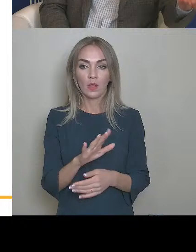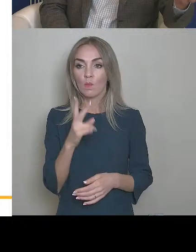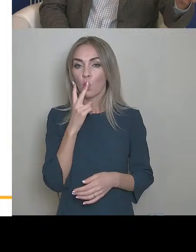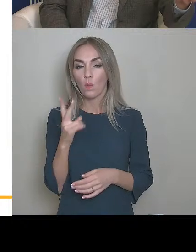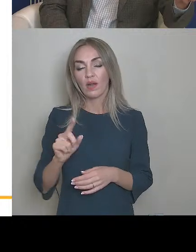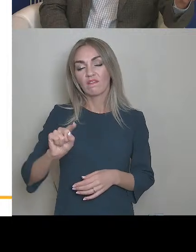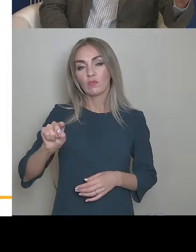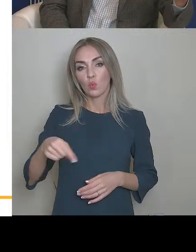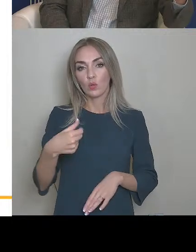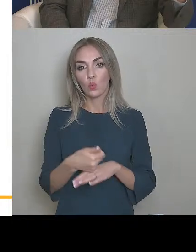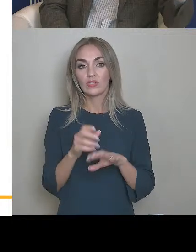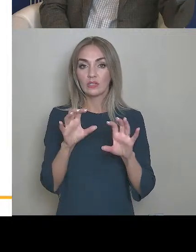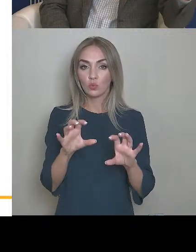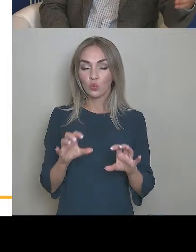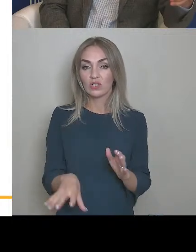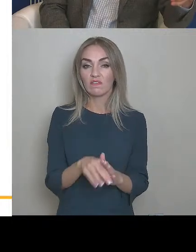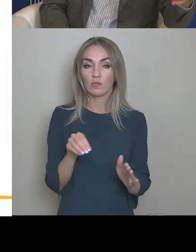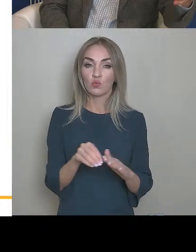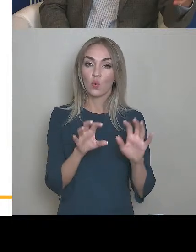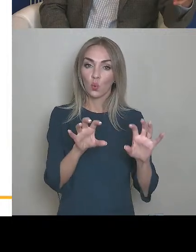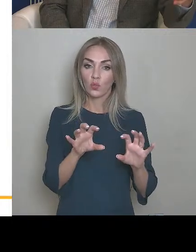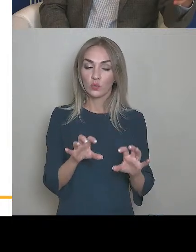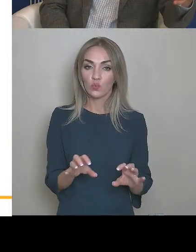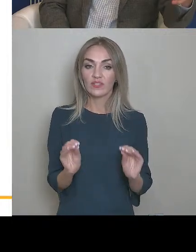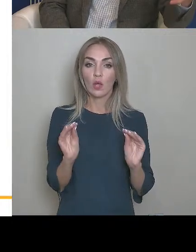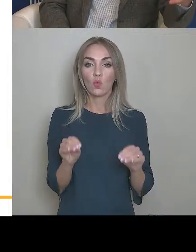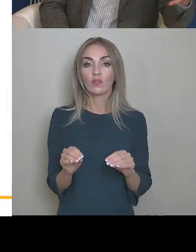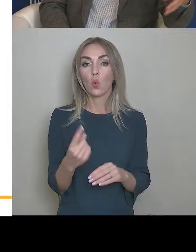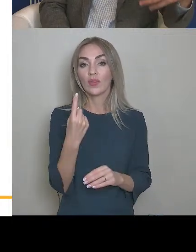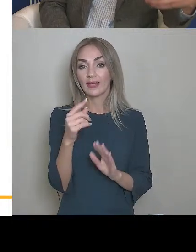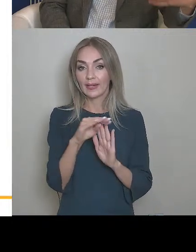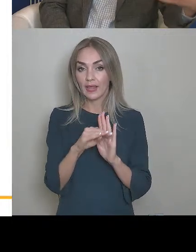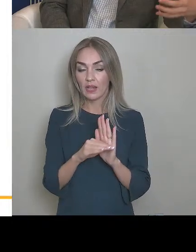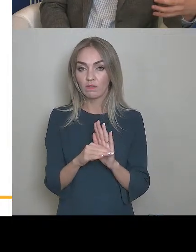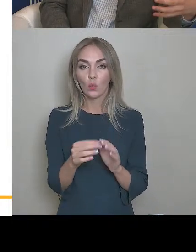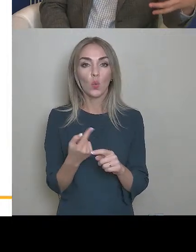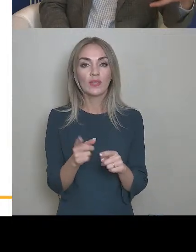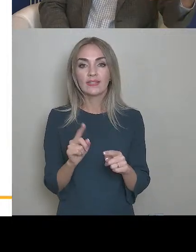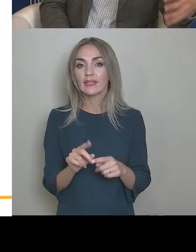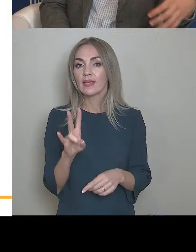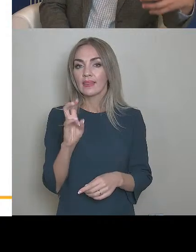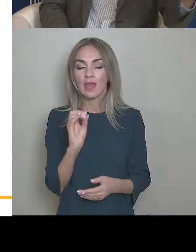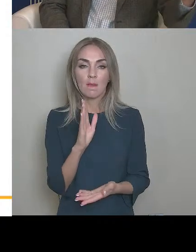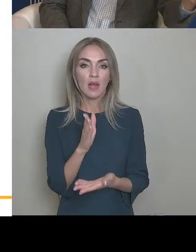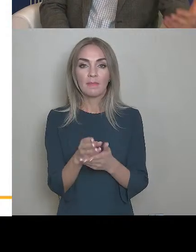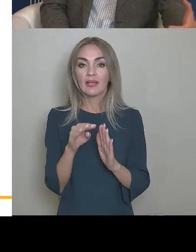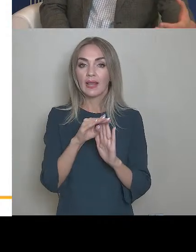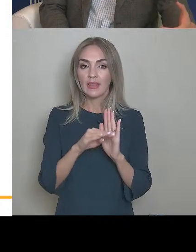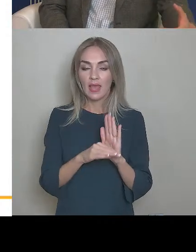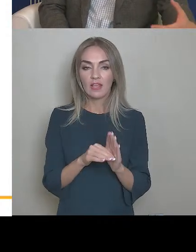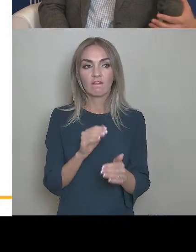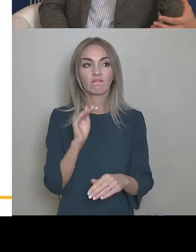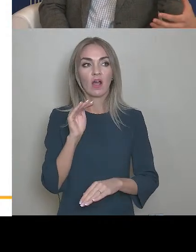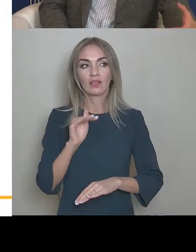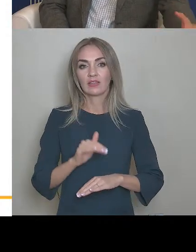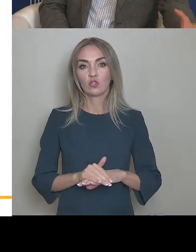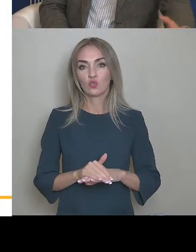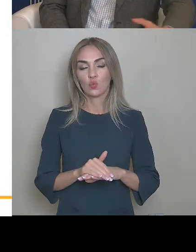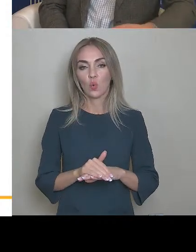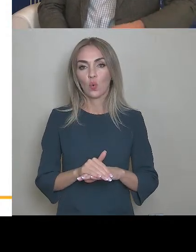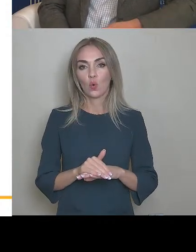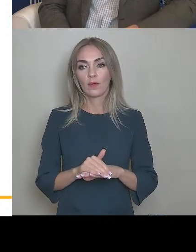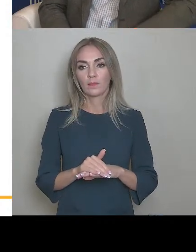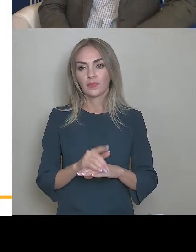that can nominate. So despite electoral code, despite constitution and the criteria there, the